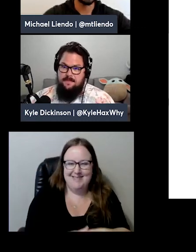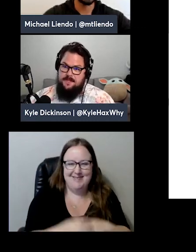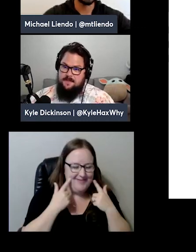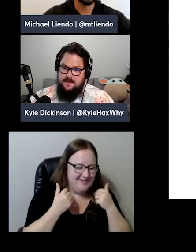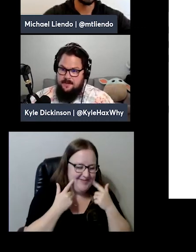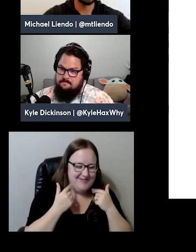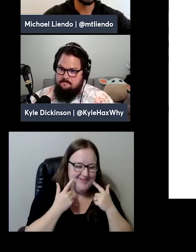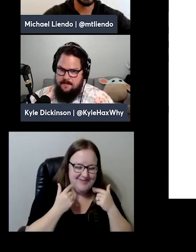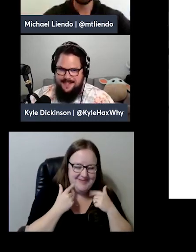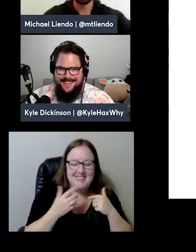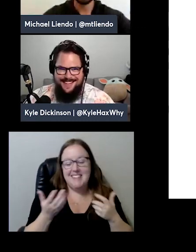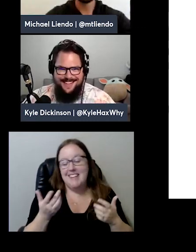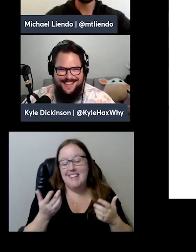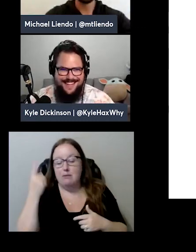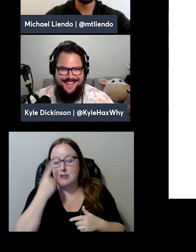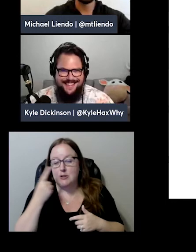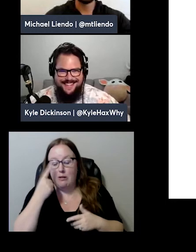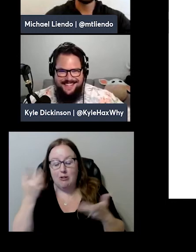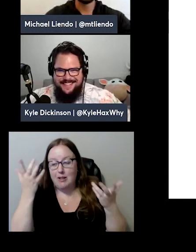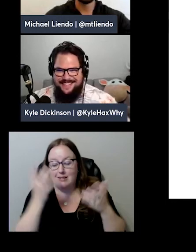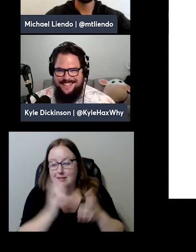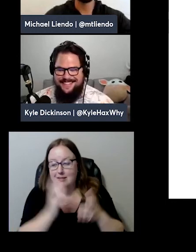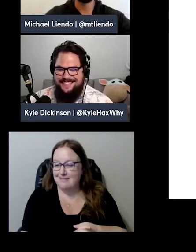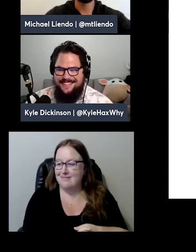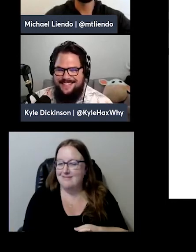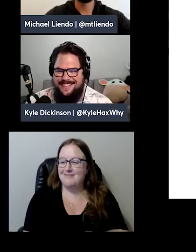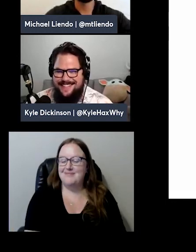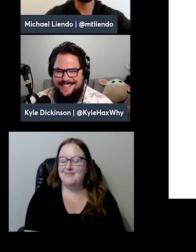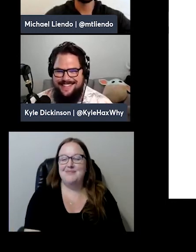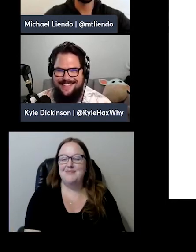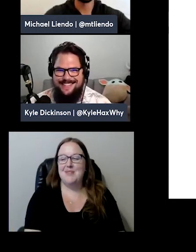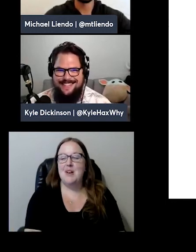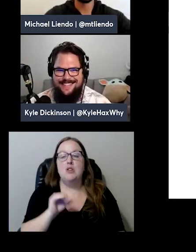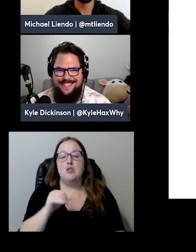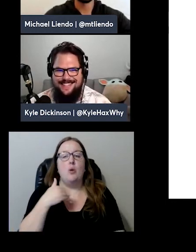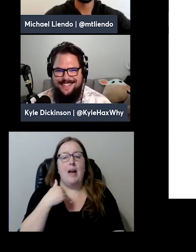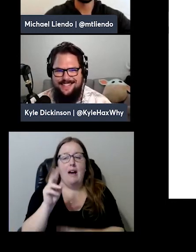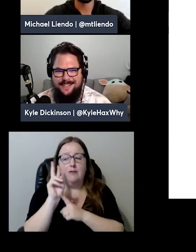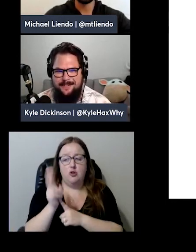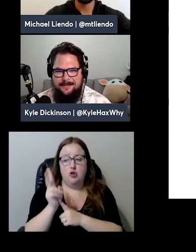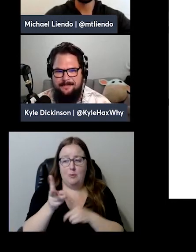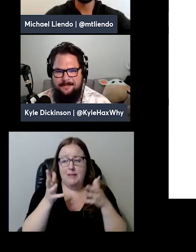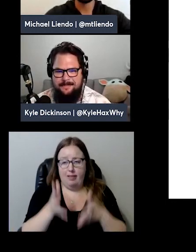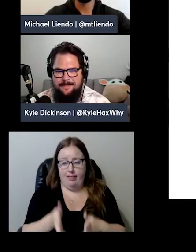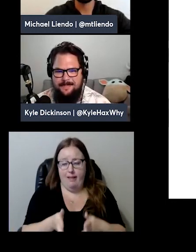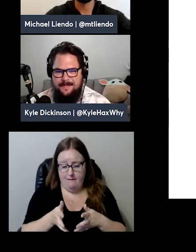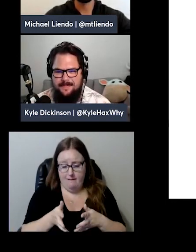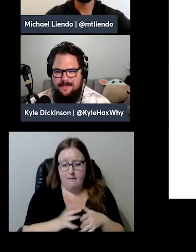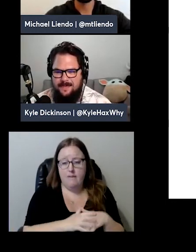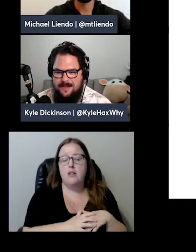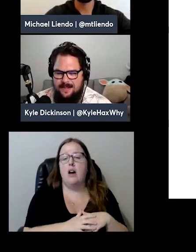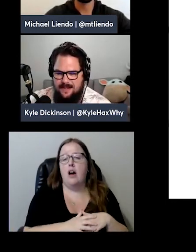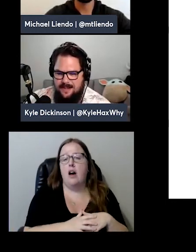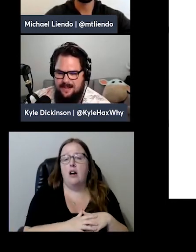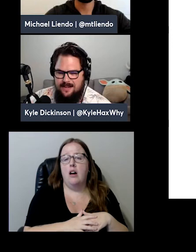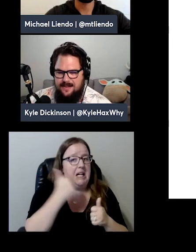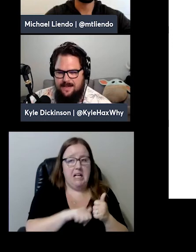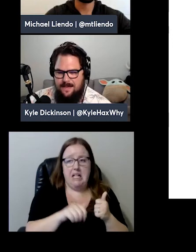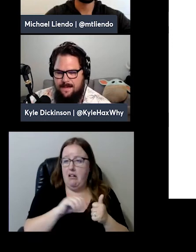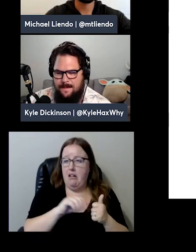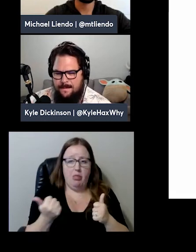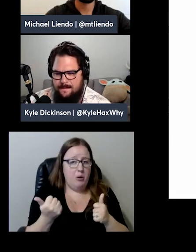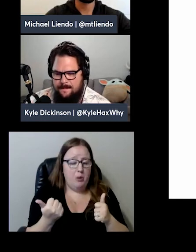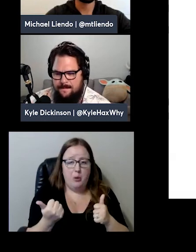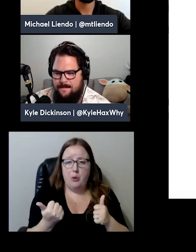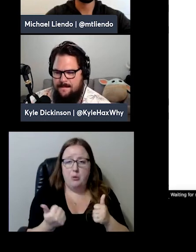I'm just wondering. So, Abik, we got about 2 more minutes left. Is there anything else that you